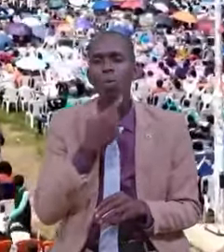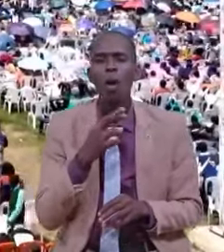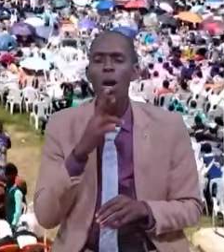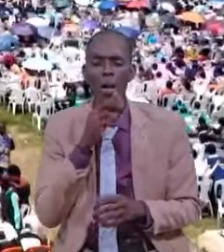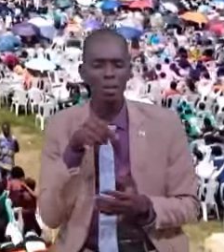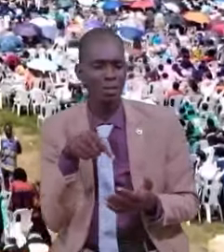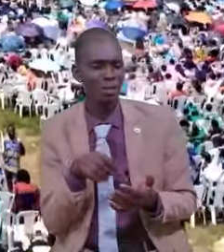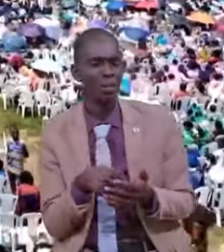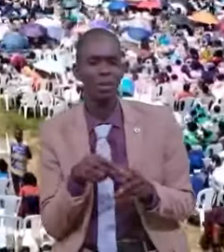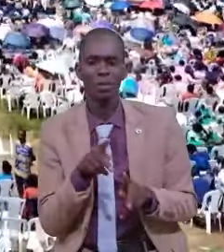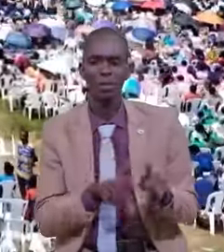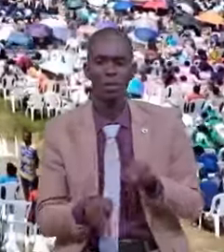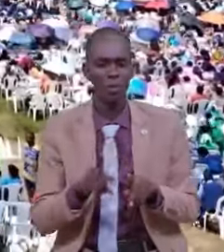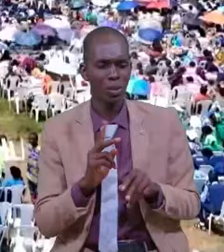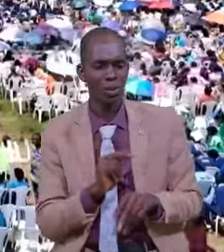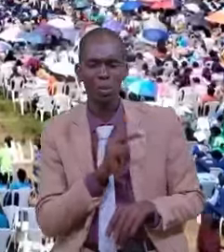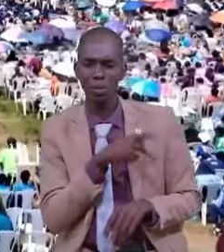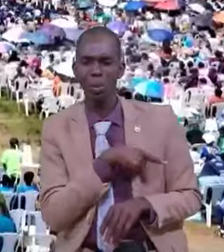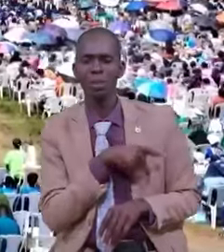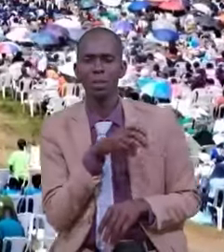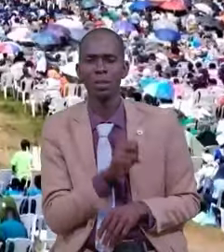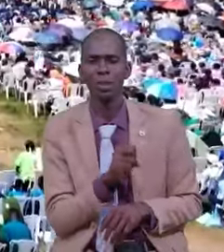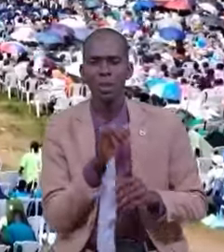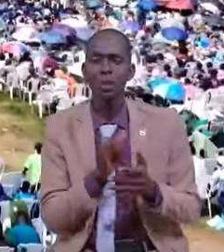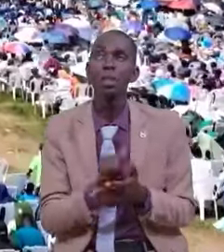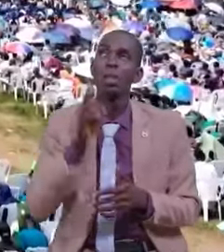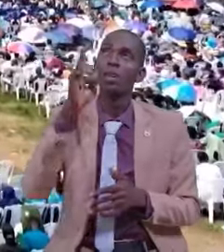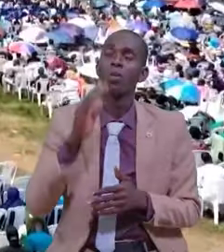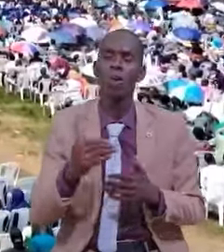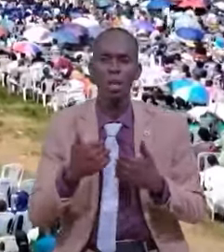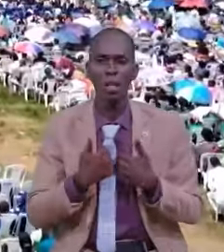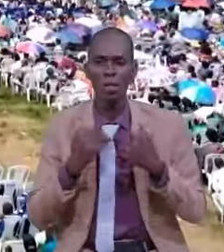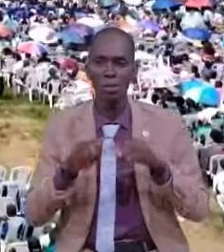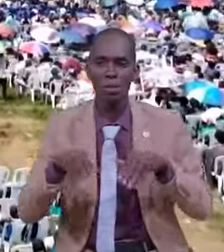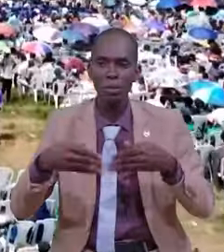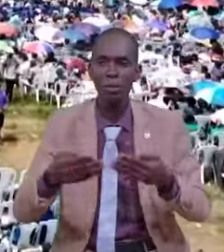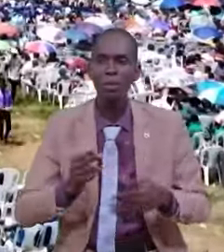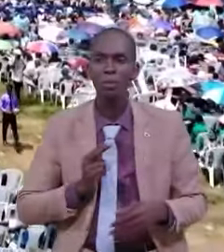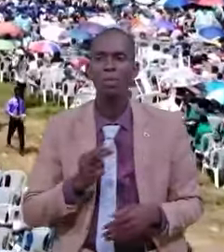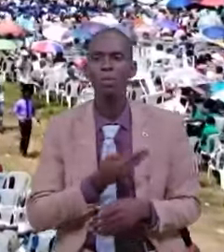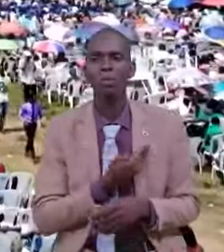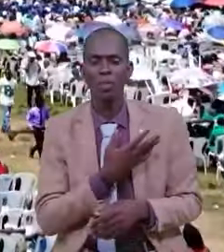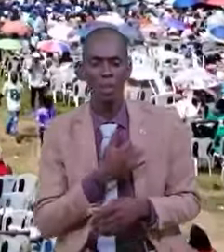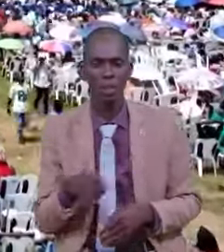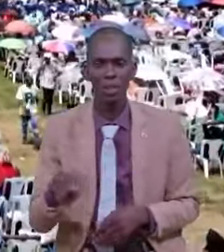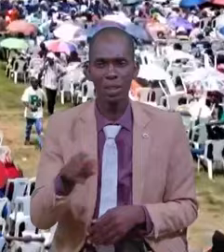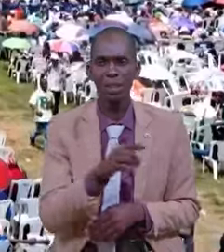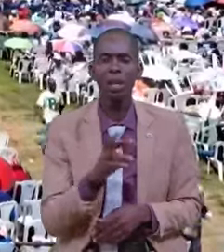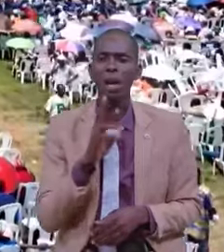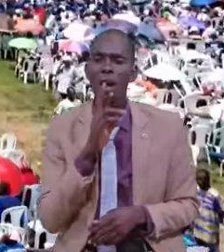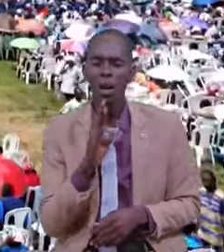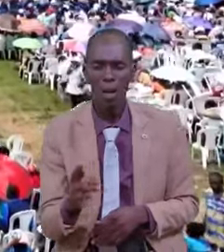the personalities that God has given us, and they are patterns